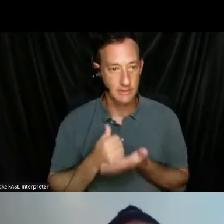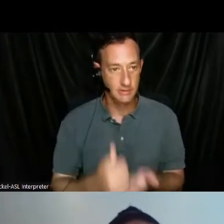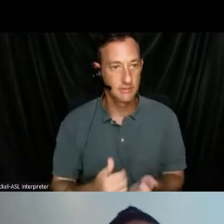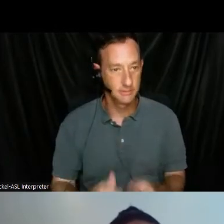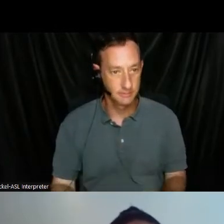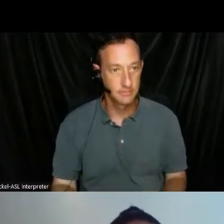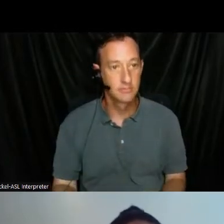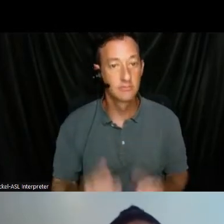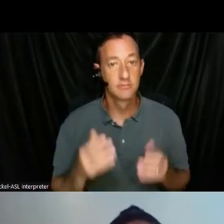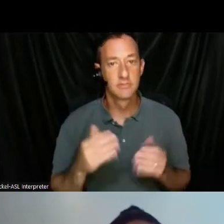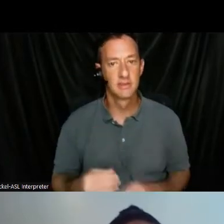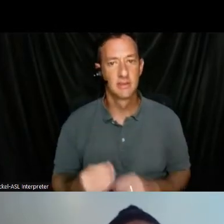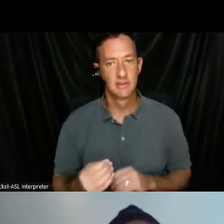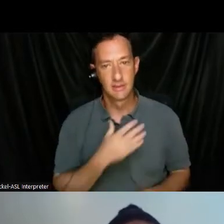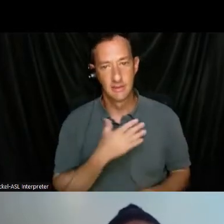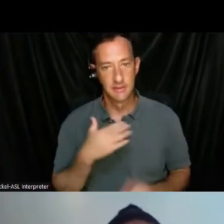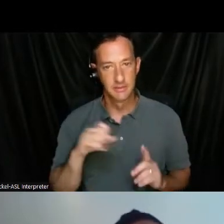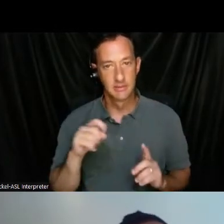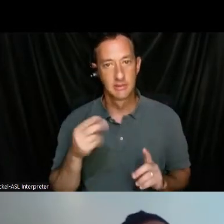Next slide, please, Stephanie.